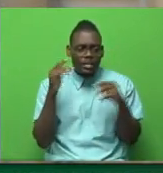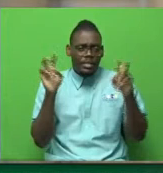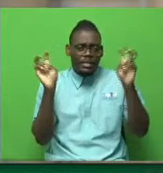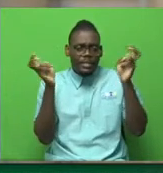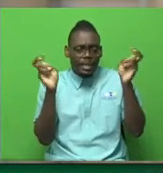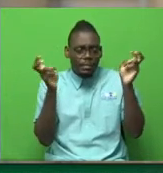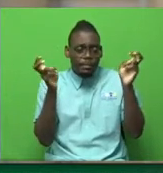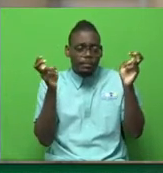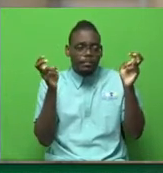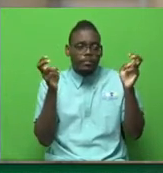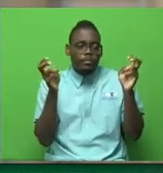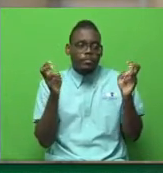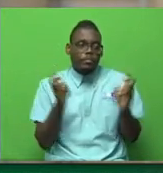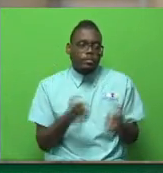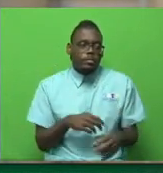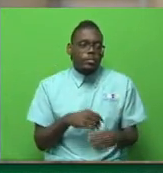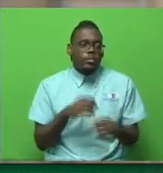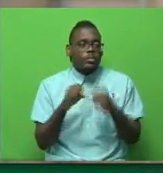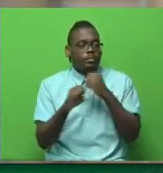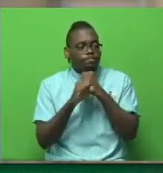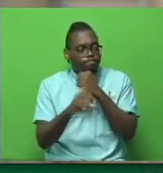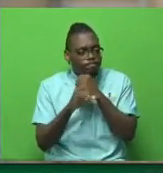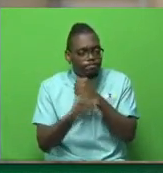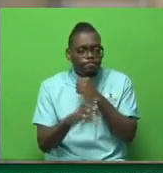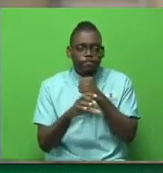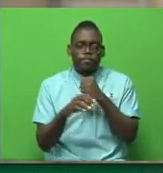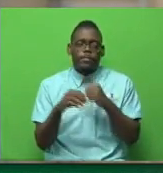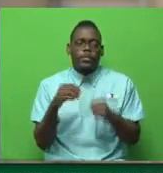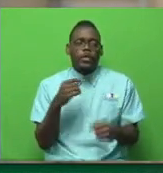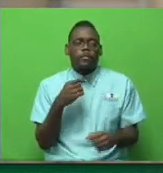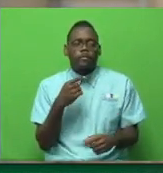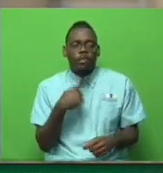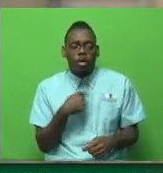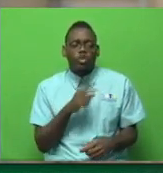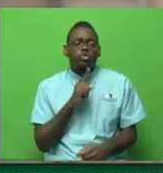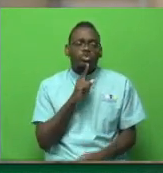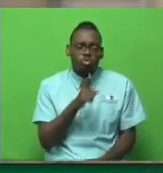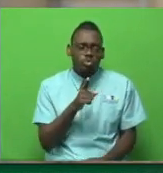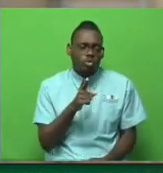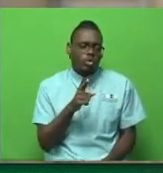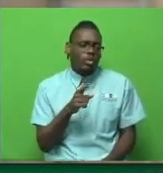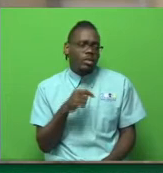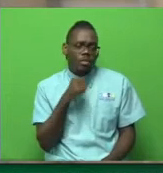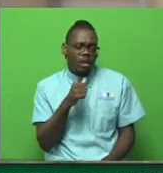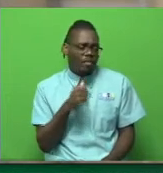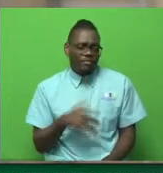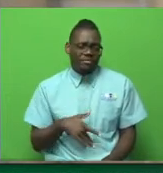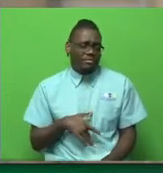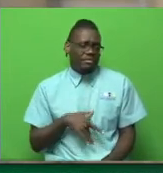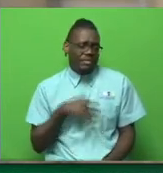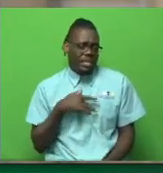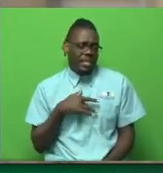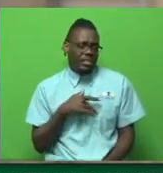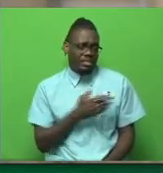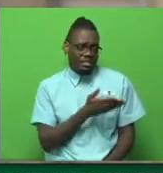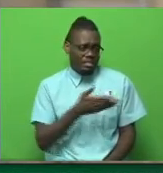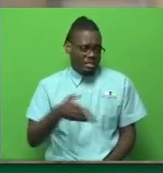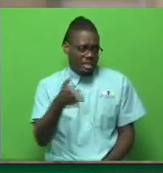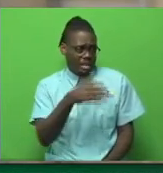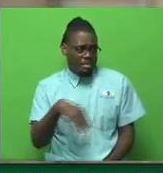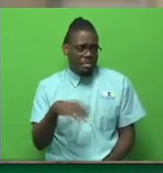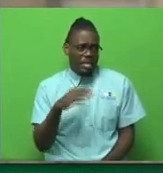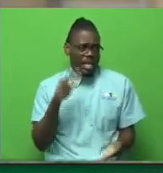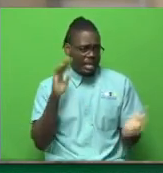is called facts not feelings those on the other side seem to have a problem with facts and we are here today